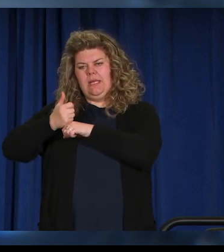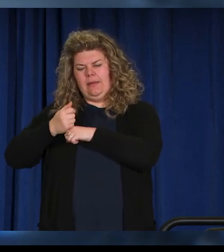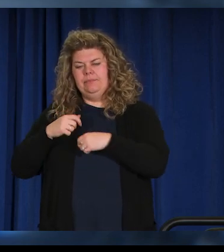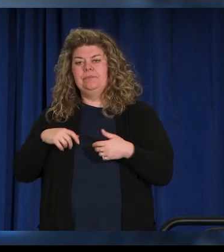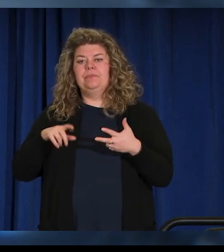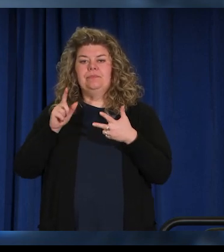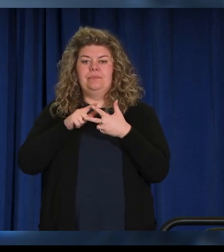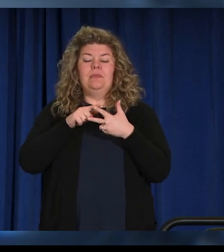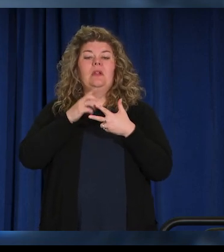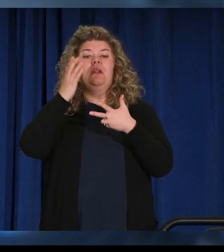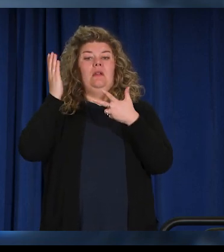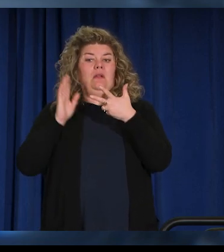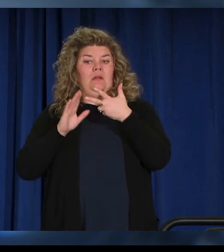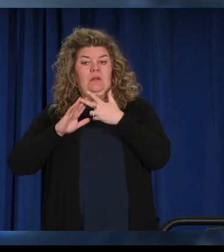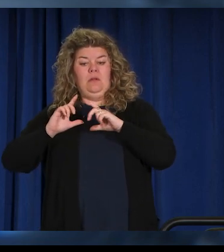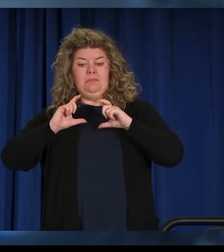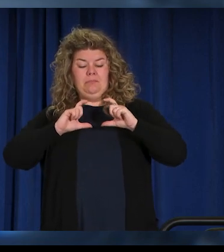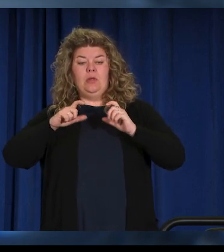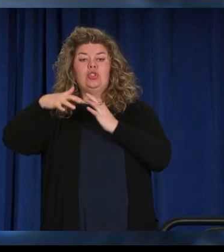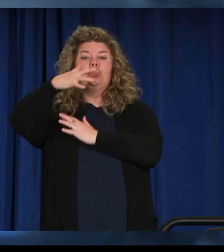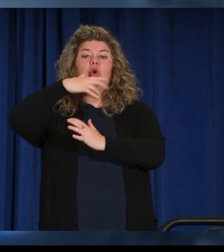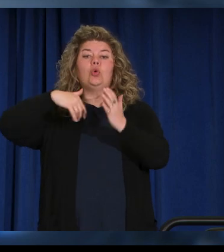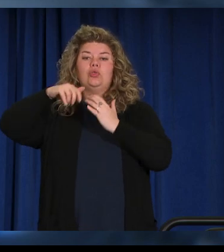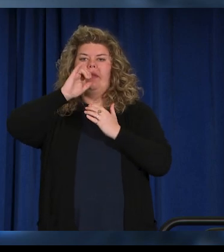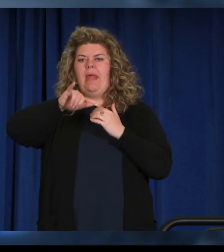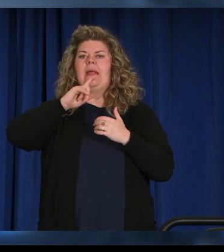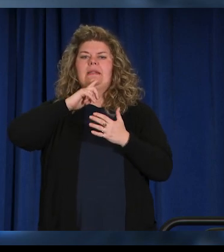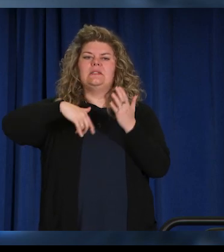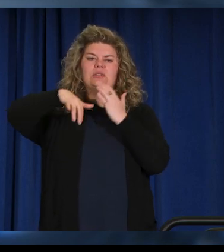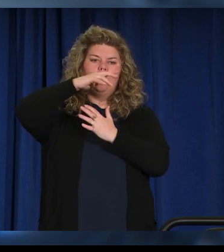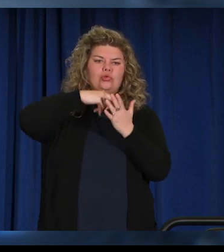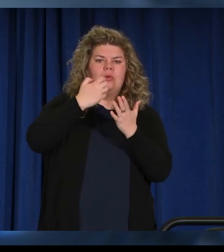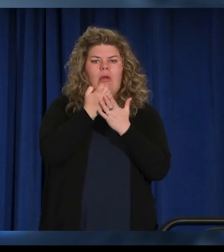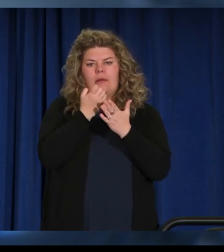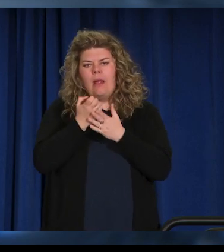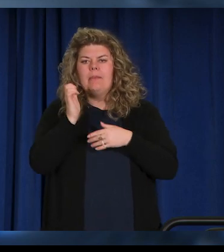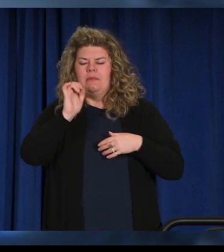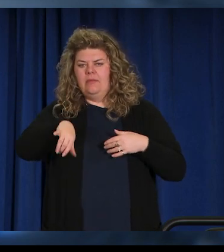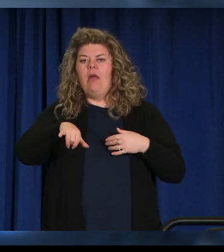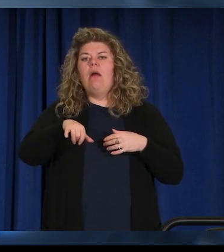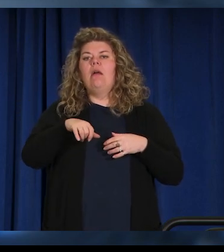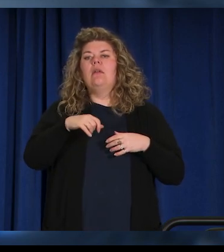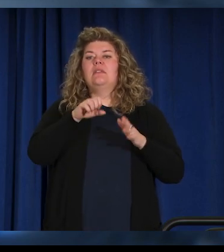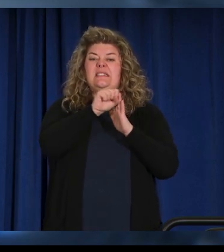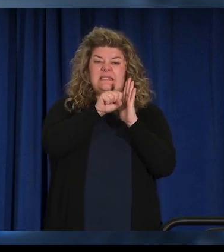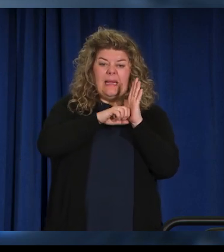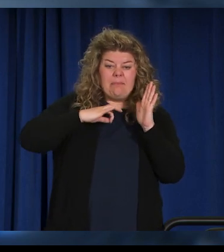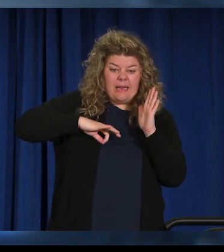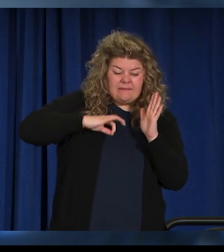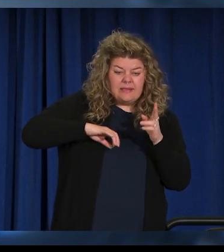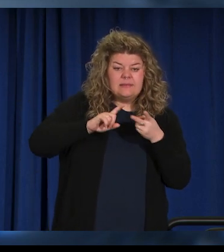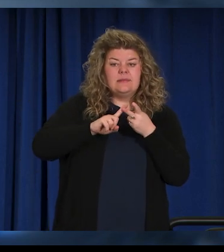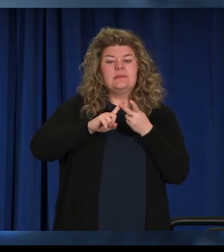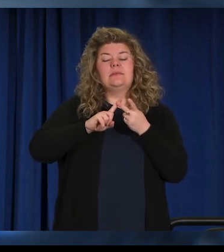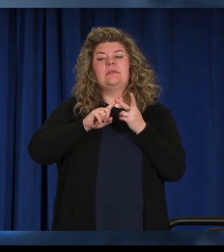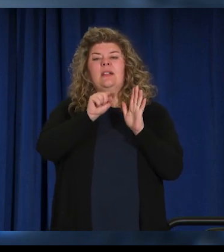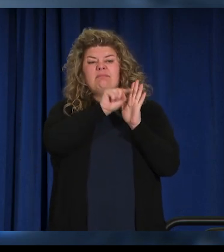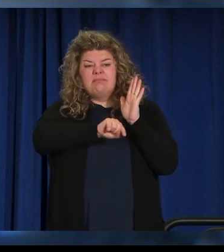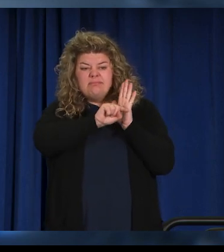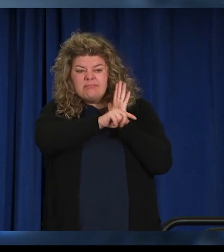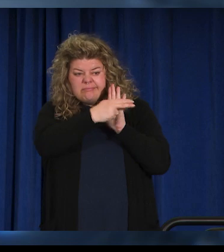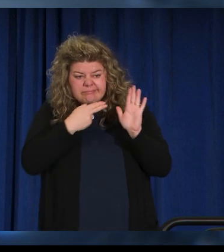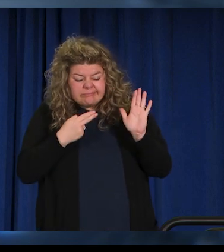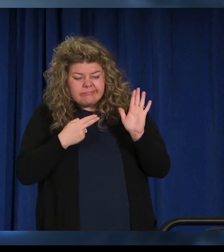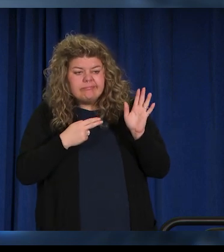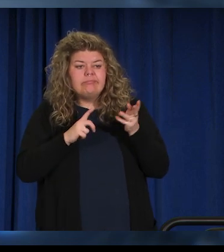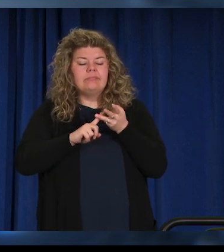Within the social circle, socioeconomic status, access to state benefits, social norms and stigma, and physical